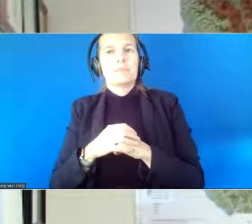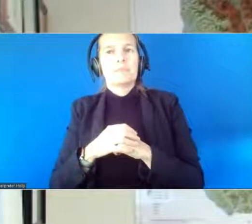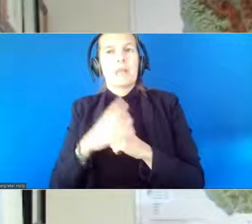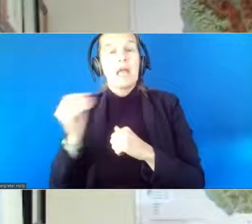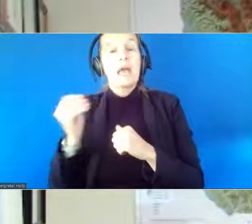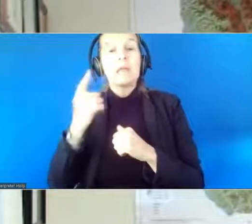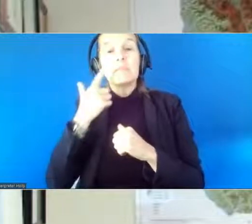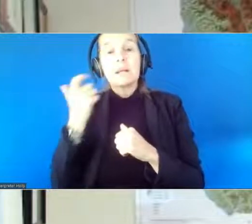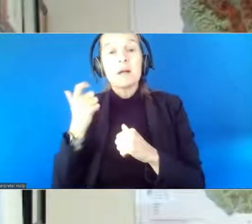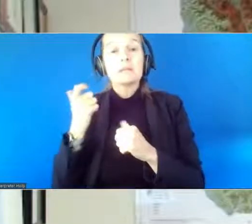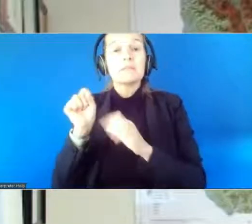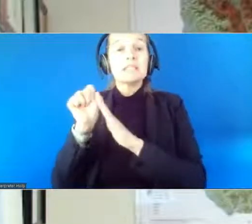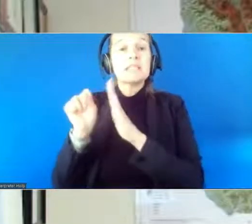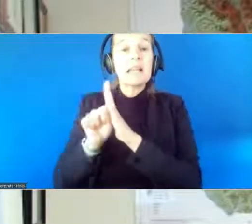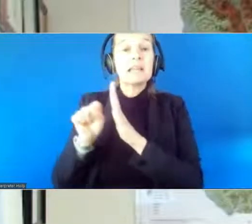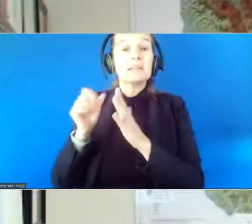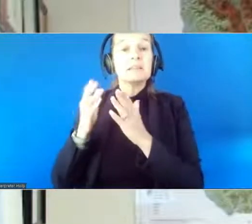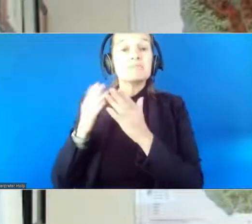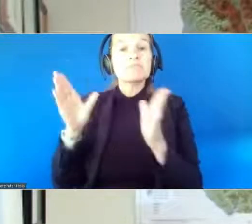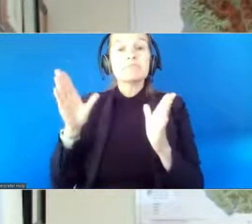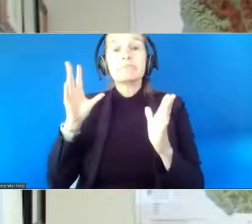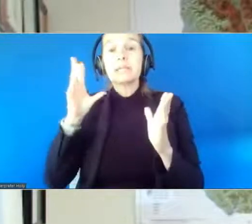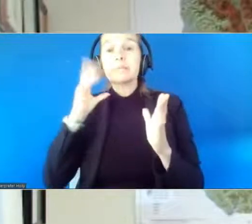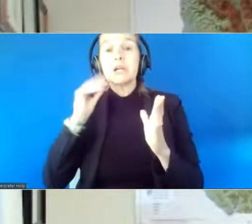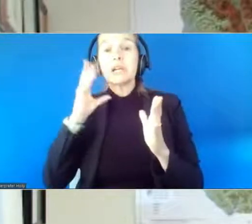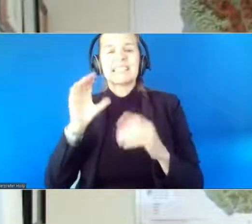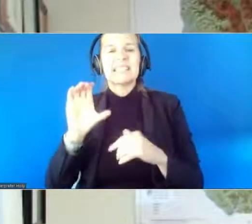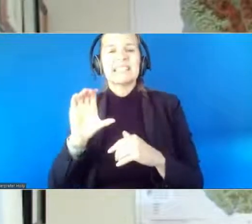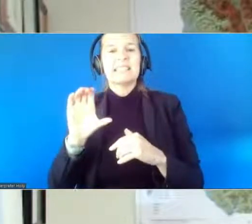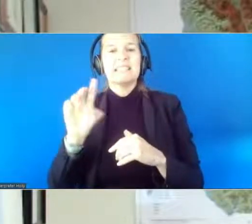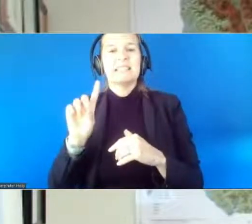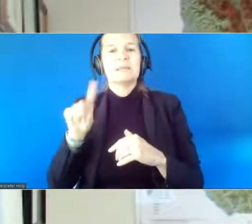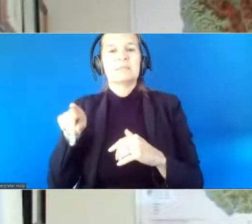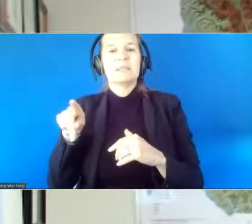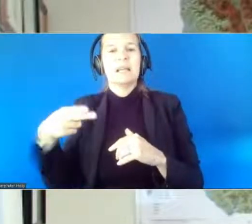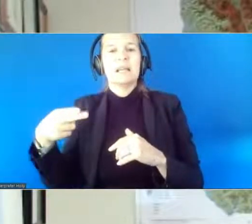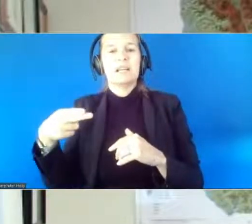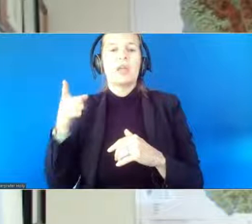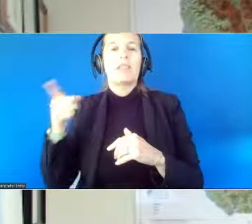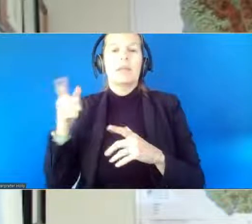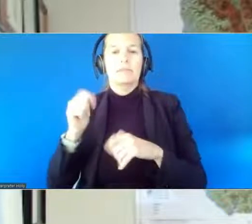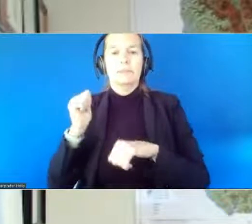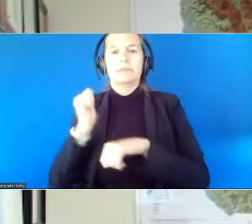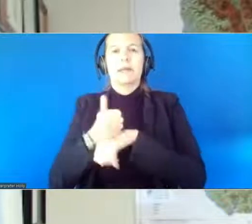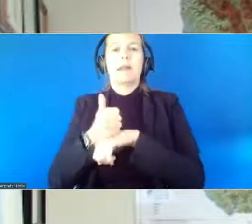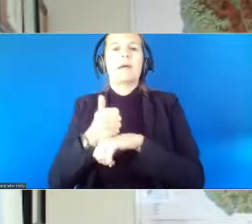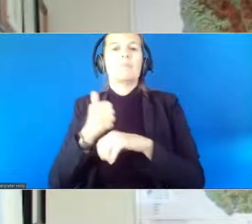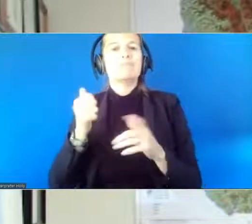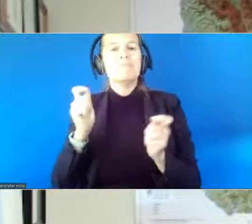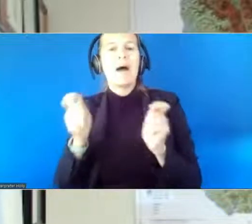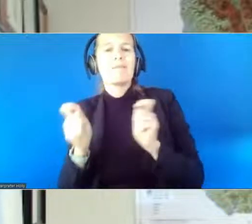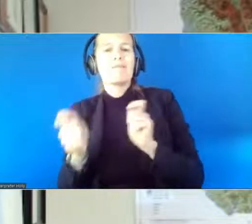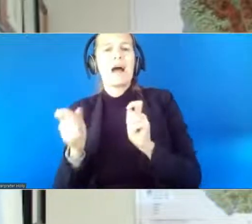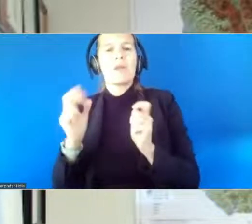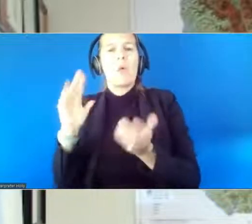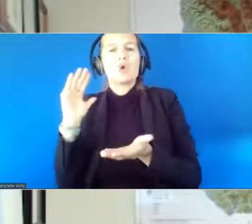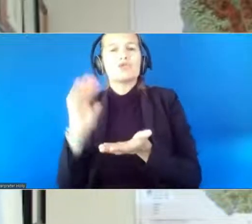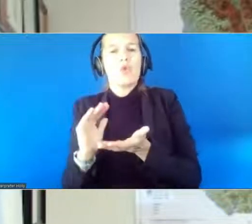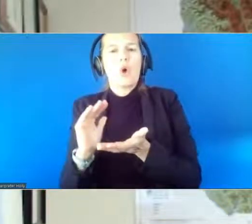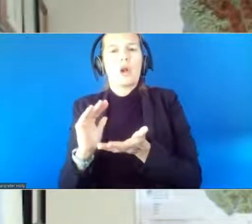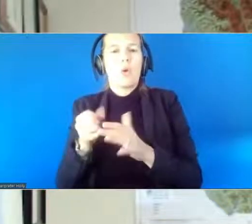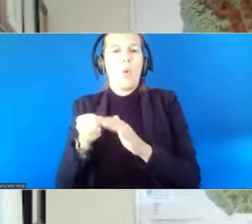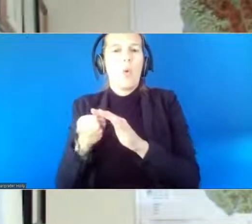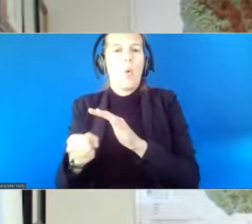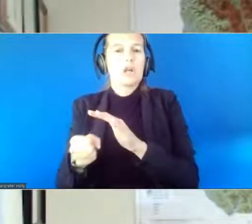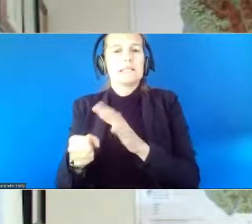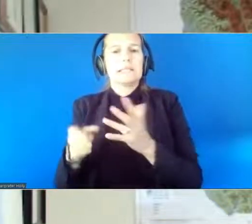statewide, CDPH has outlined some new recommendations for modified and shortened quarantines to decrease the testing